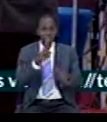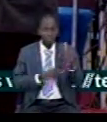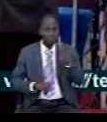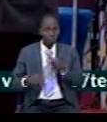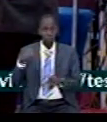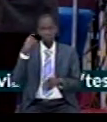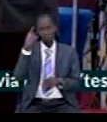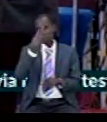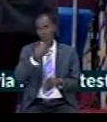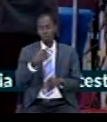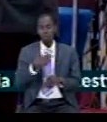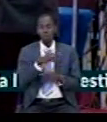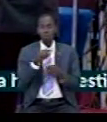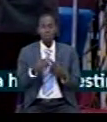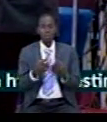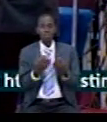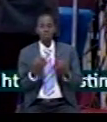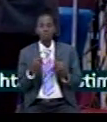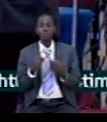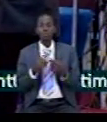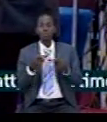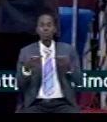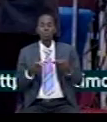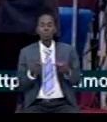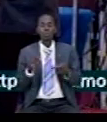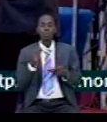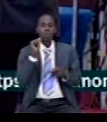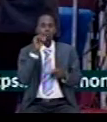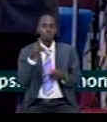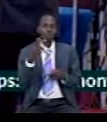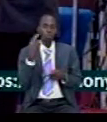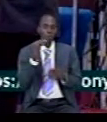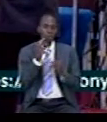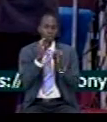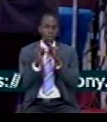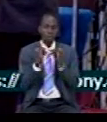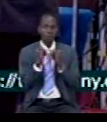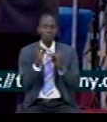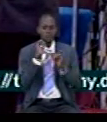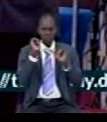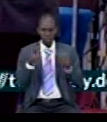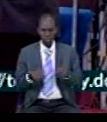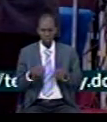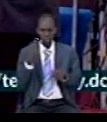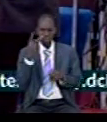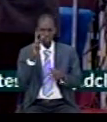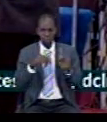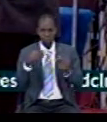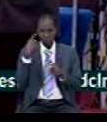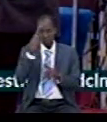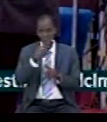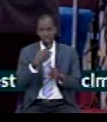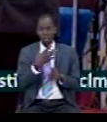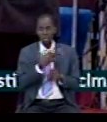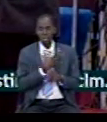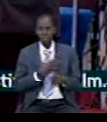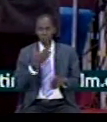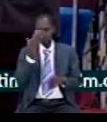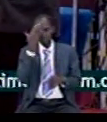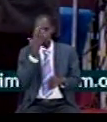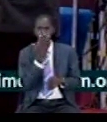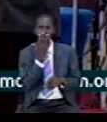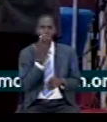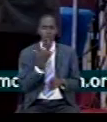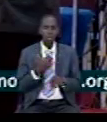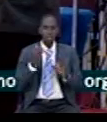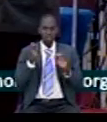were interviewing, she could see people's face. She could recognize the colors, and she could see, count the